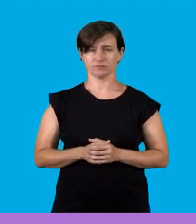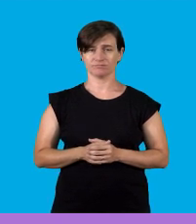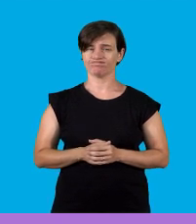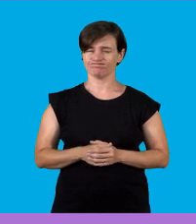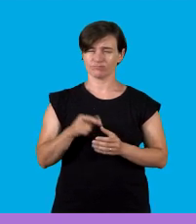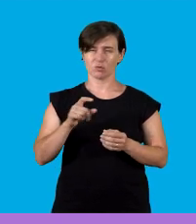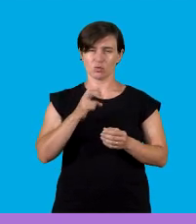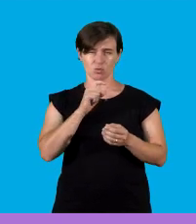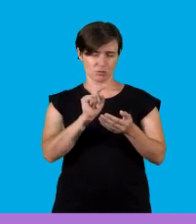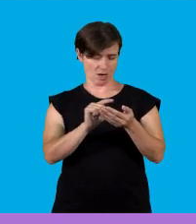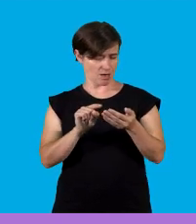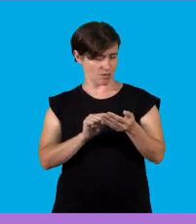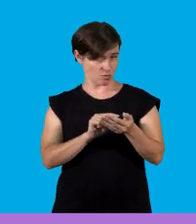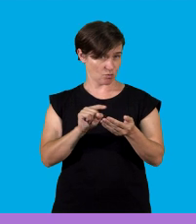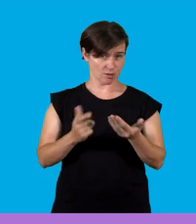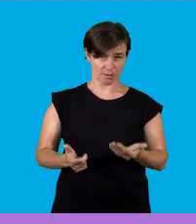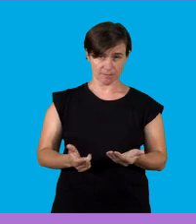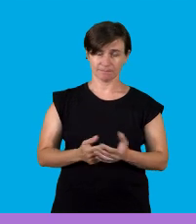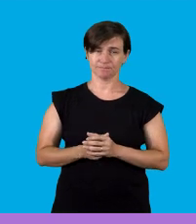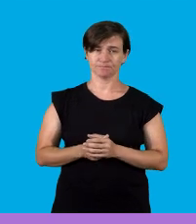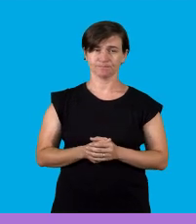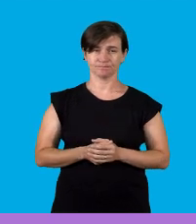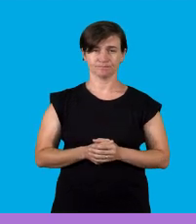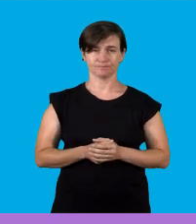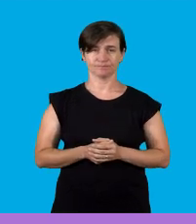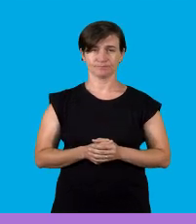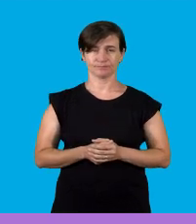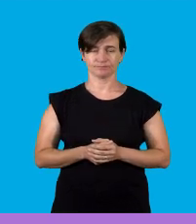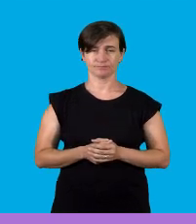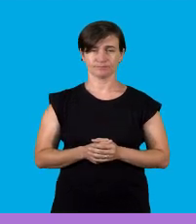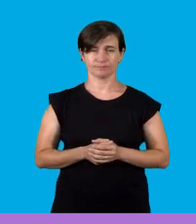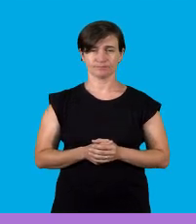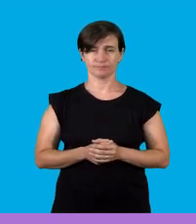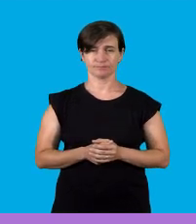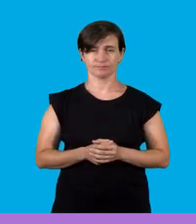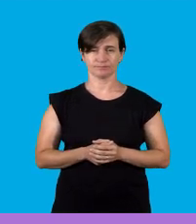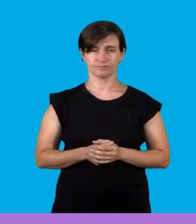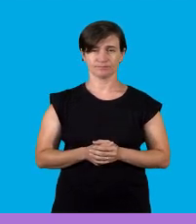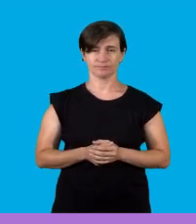2,2046. So let's type that in. 278 multiplied by